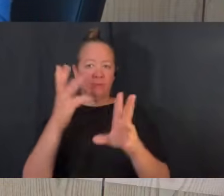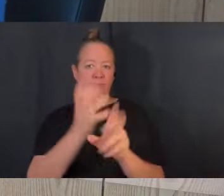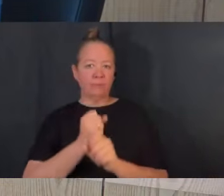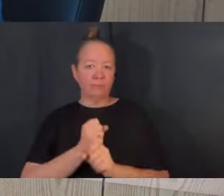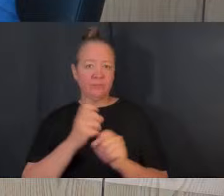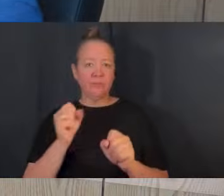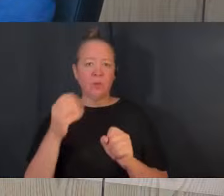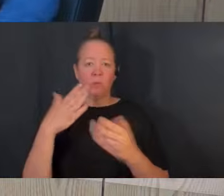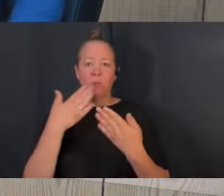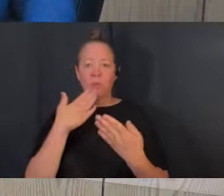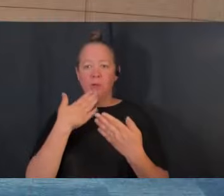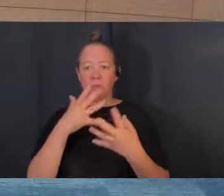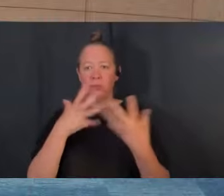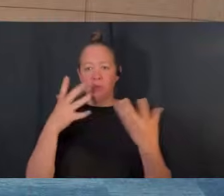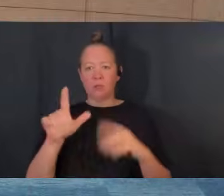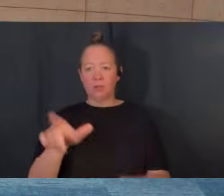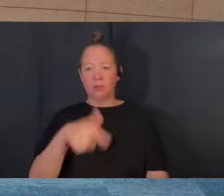back.